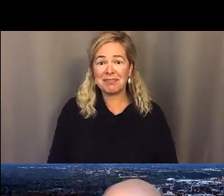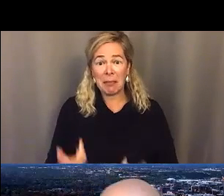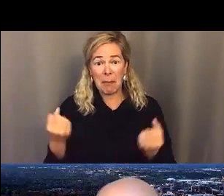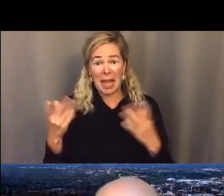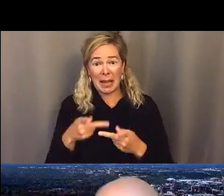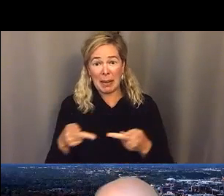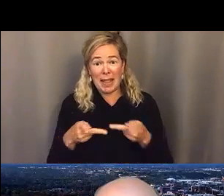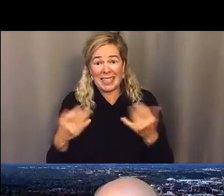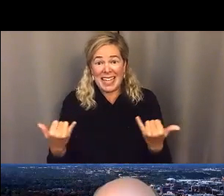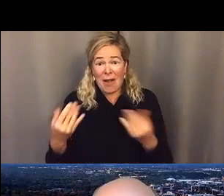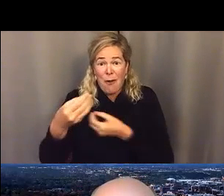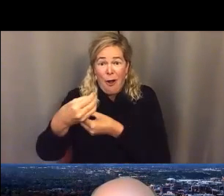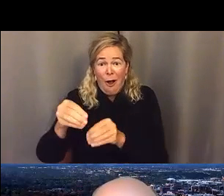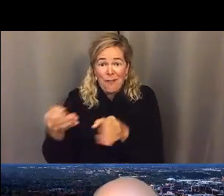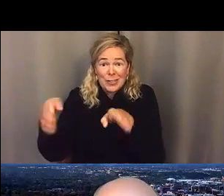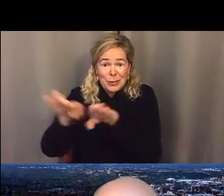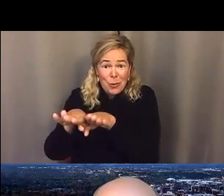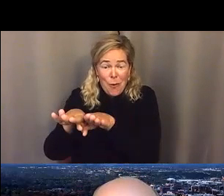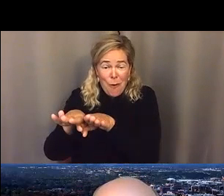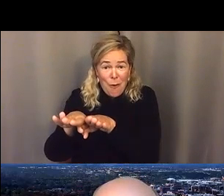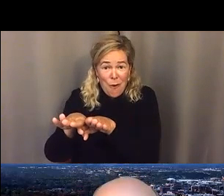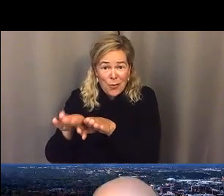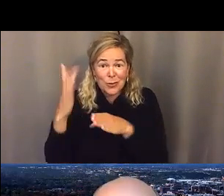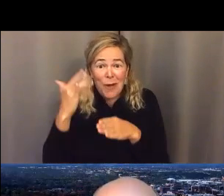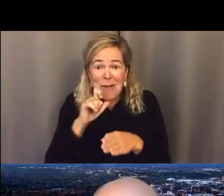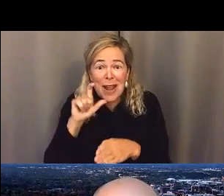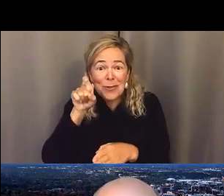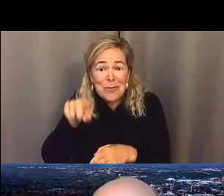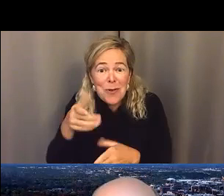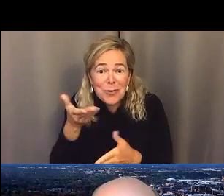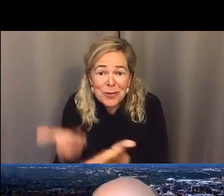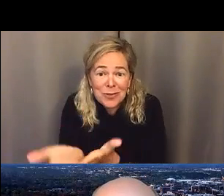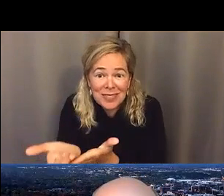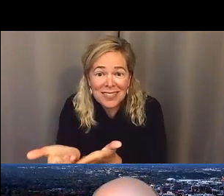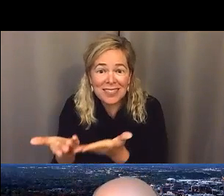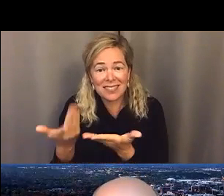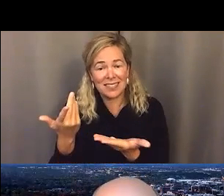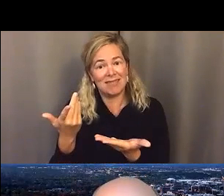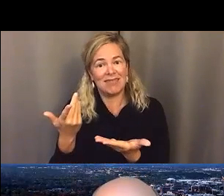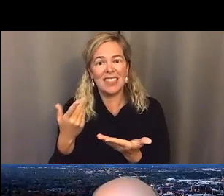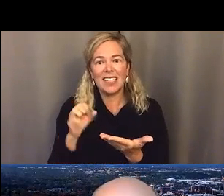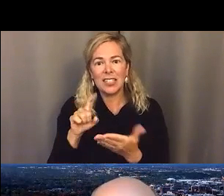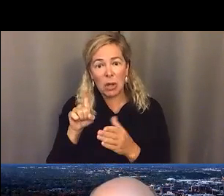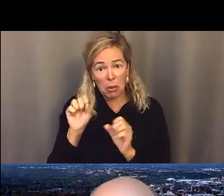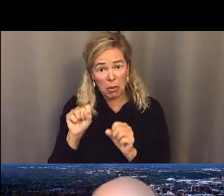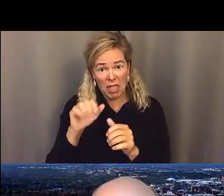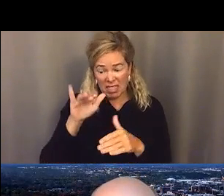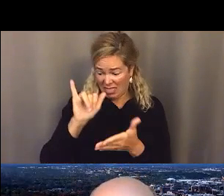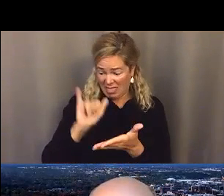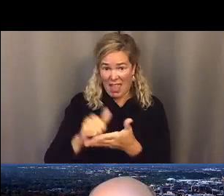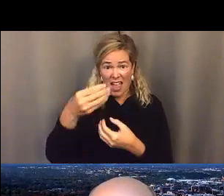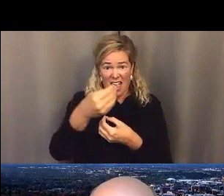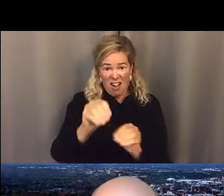right now, but can we, find a way to prepare them for learners to go and have access